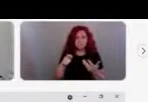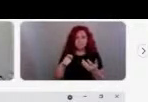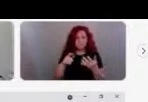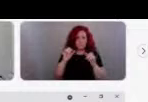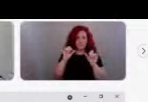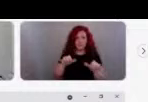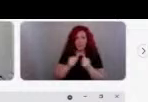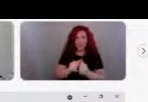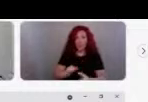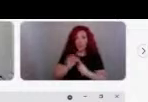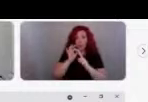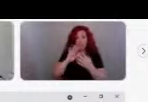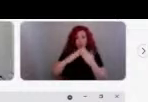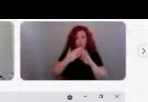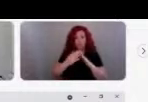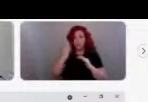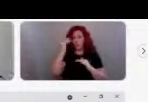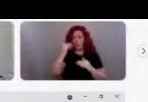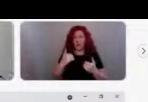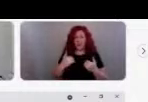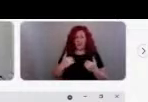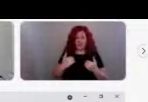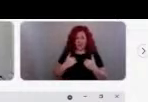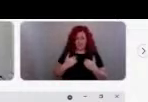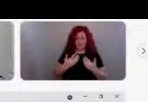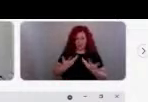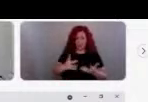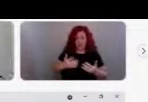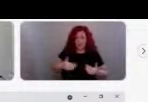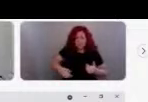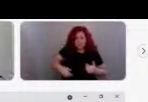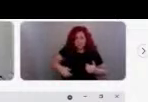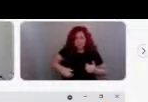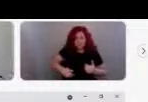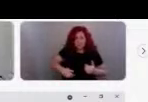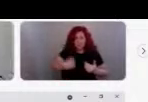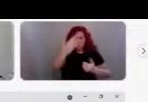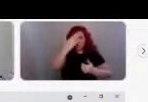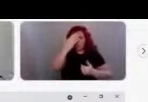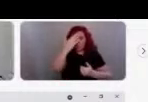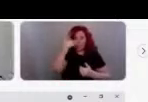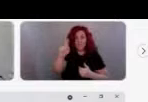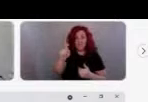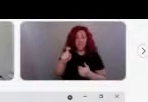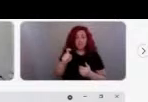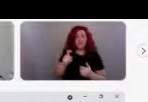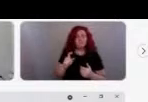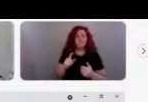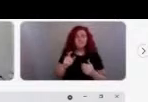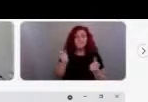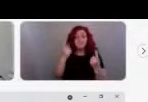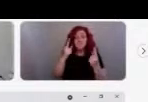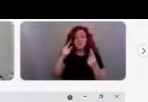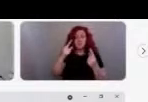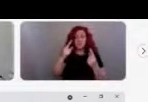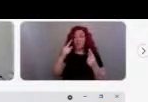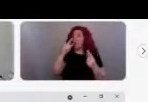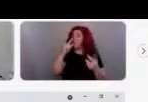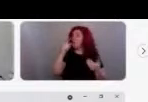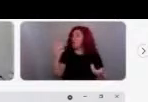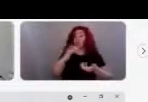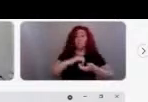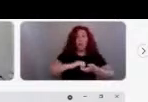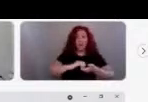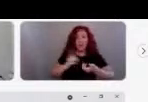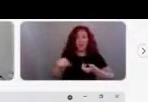unique communities because they kind of have a feel already for what they need and artificially combining these areas